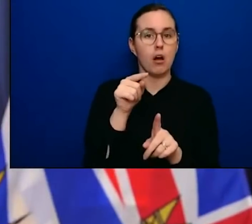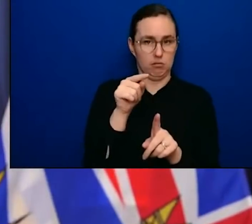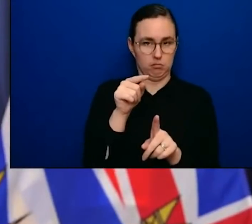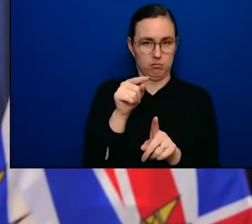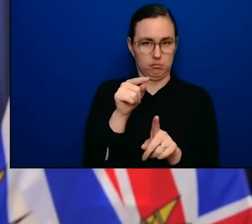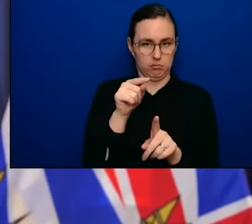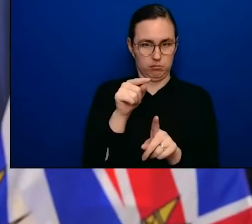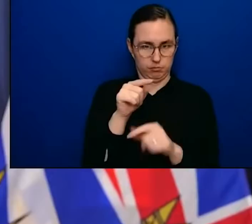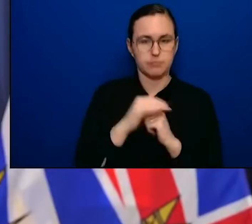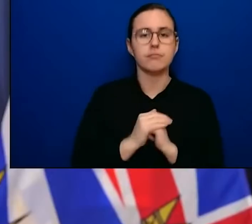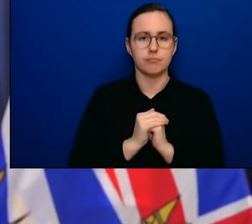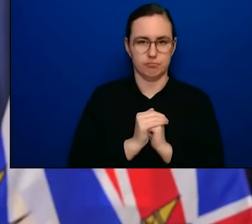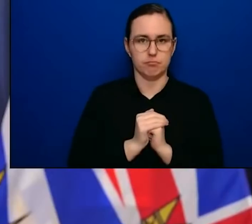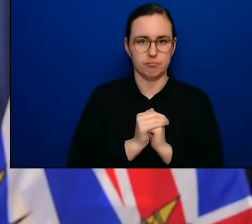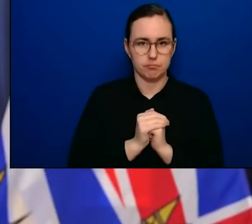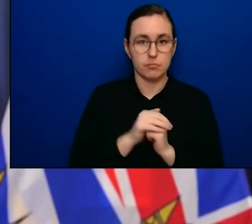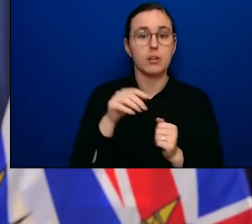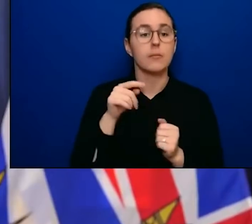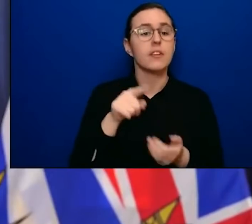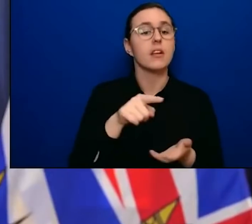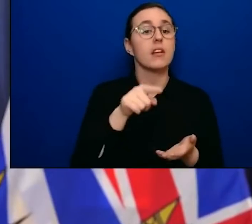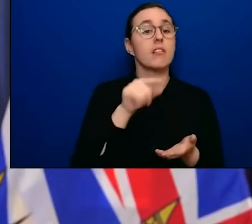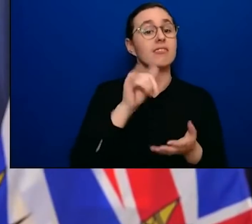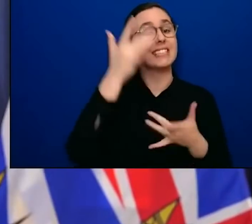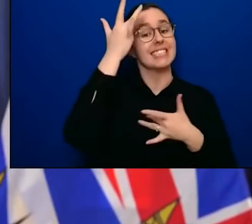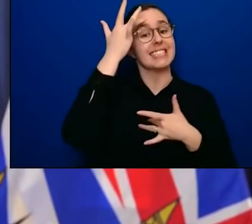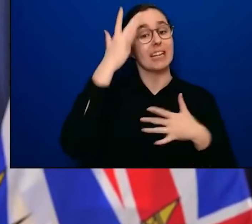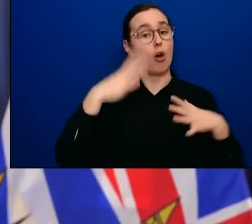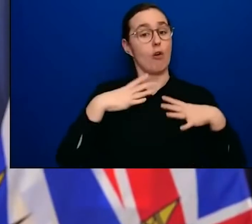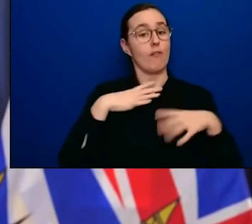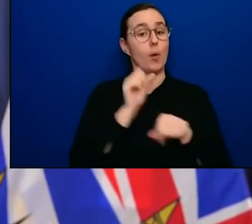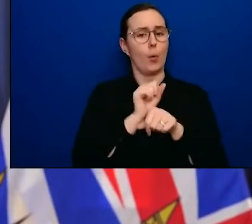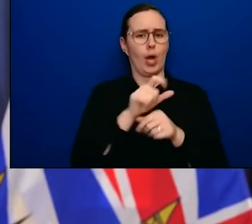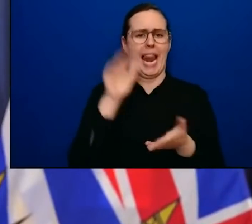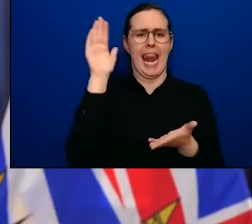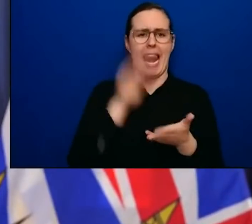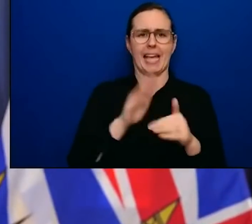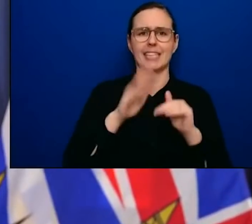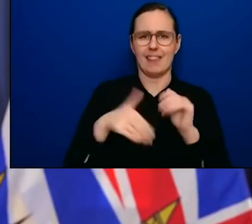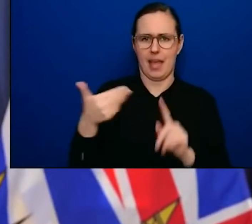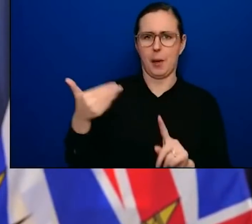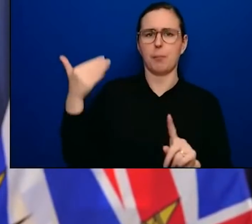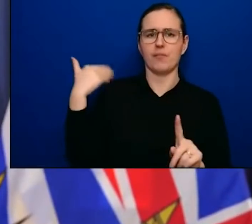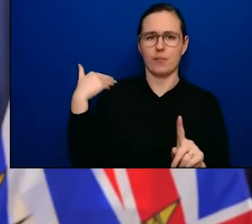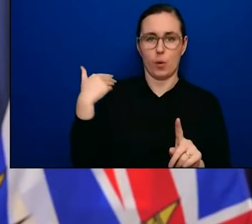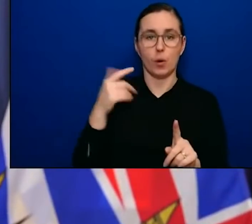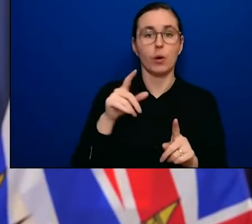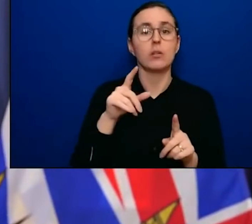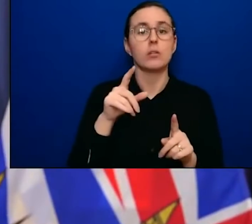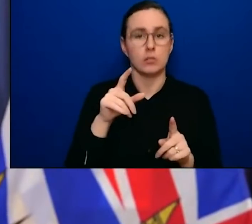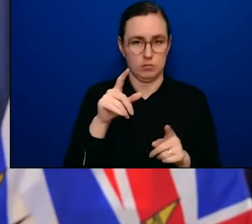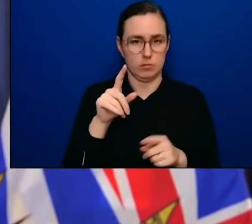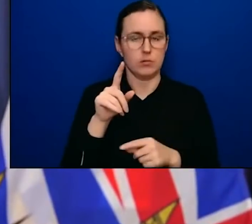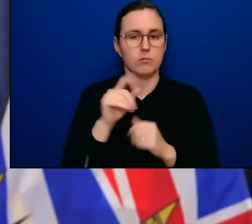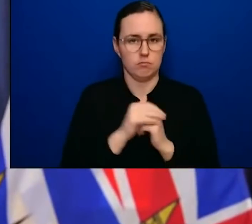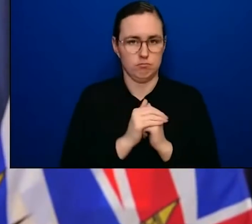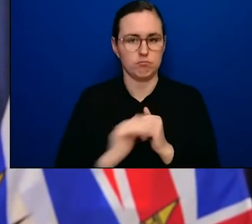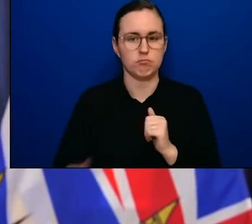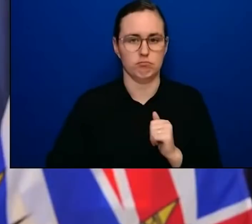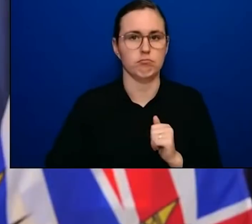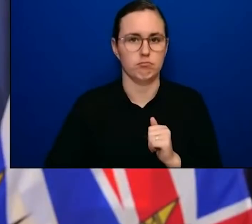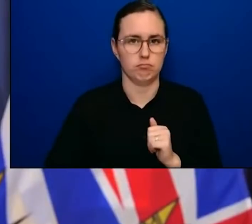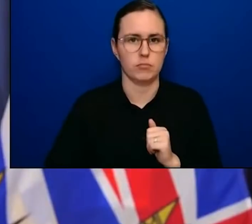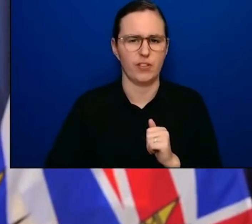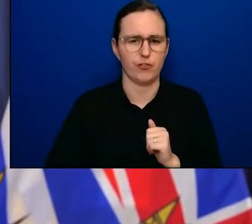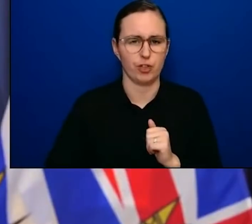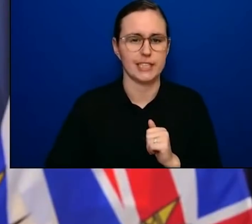15,524 healthcare workers off sick. That's 3,127 in Fraser Health, 2,840 in Interior Health,